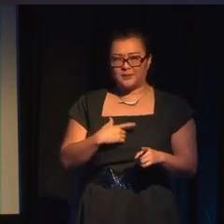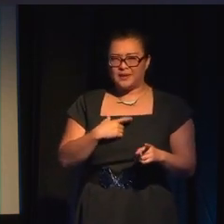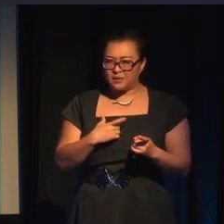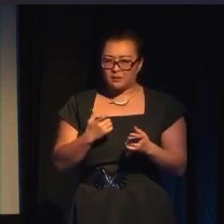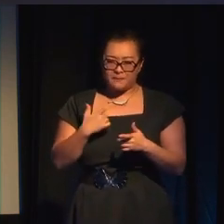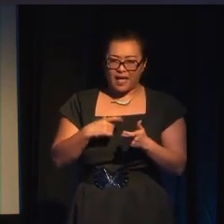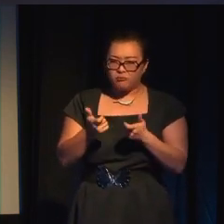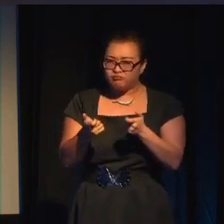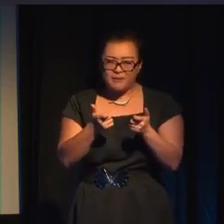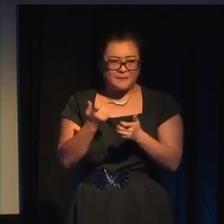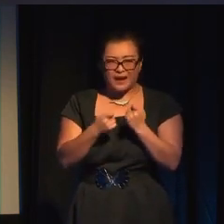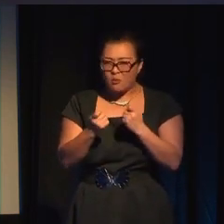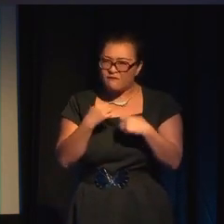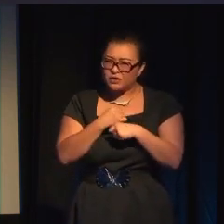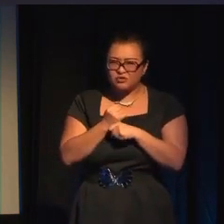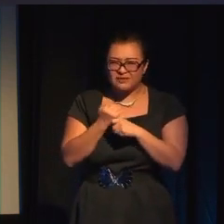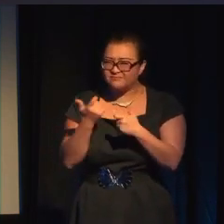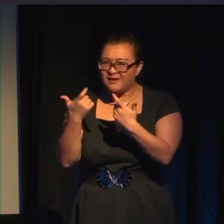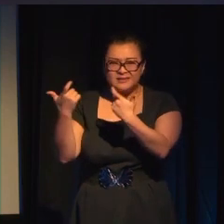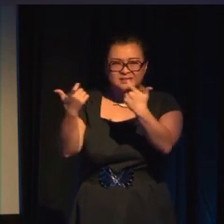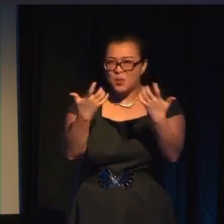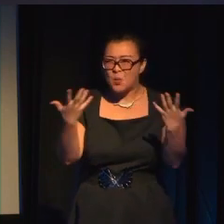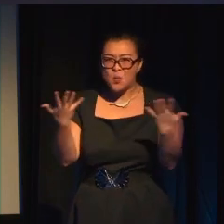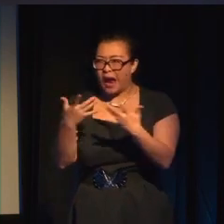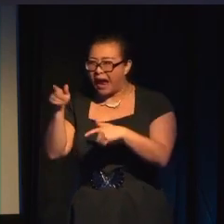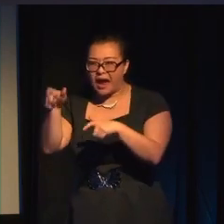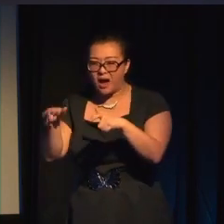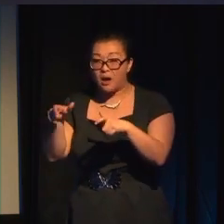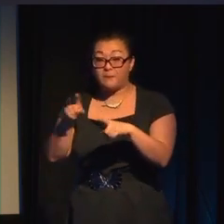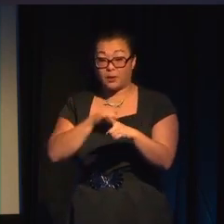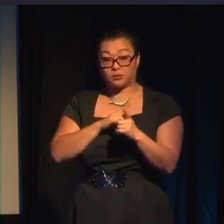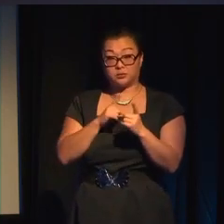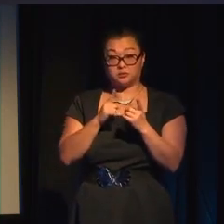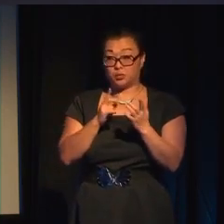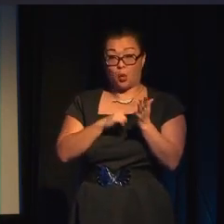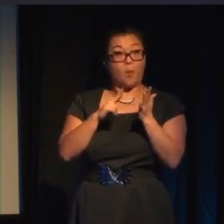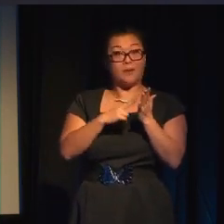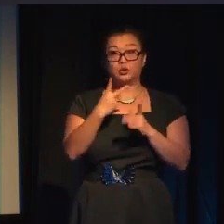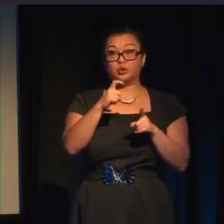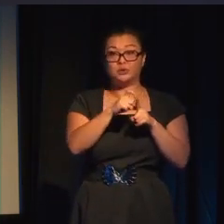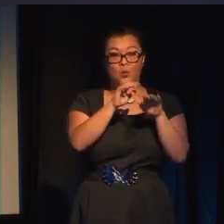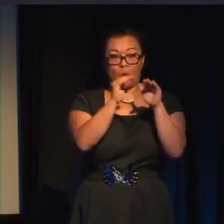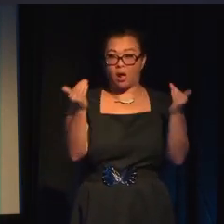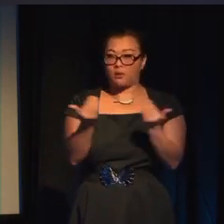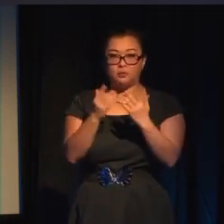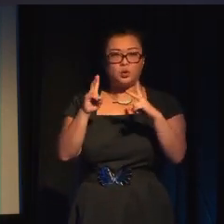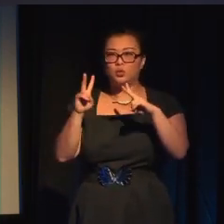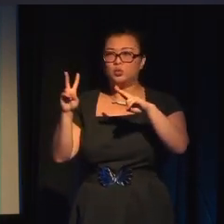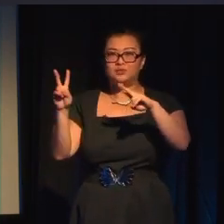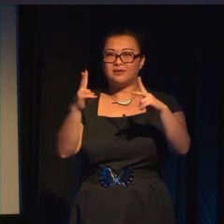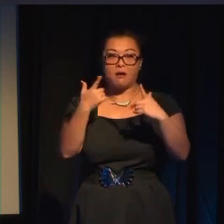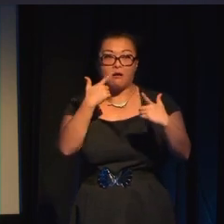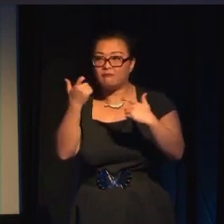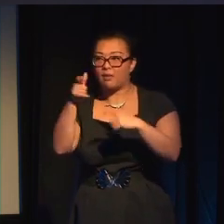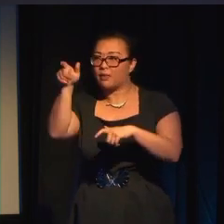didn't know where the characters were. Because in a 2D world, of course, you can't see where those characters are. Beyond the Steel Sky moves to 3D, and it creates this